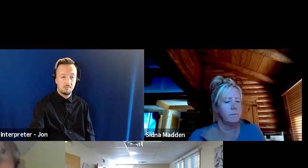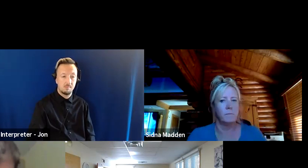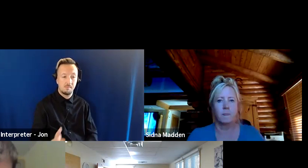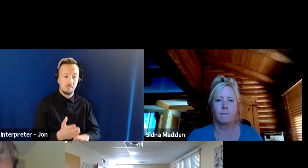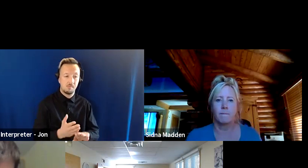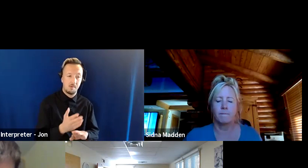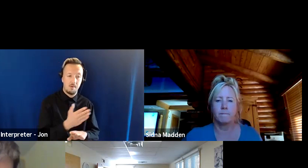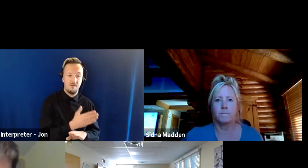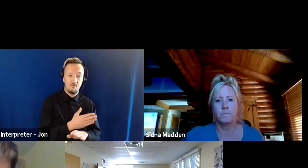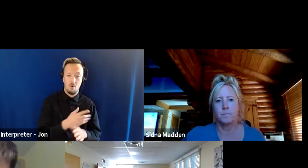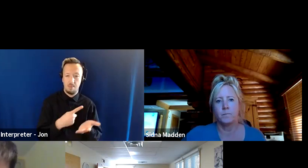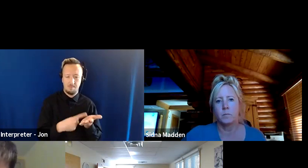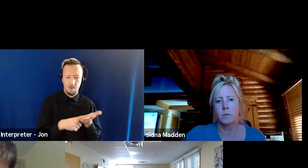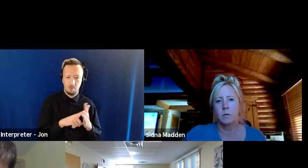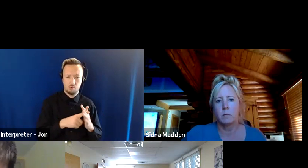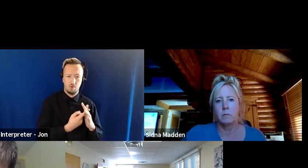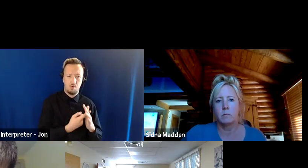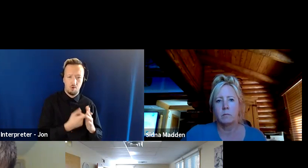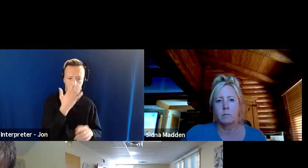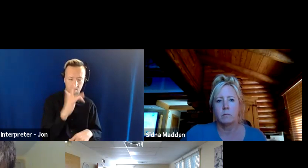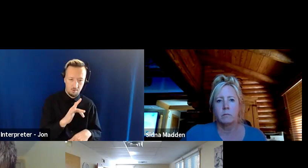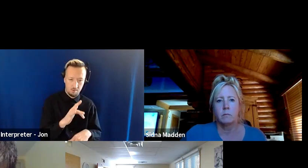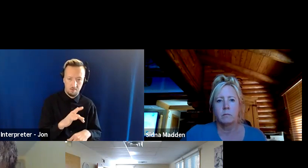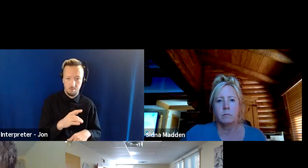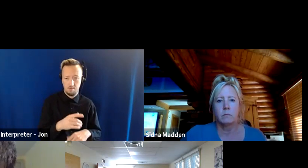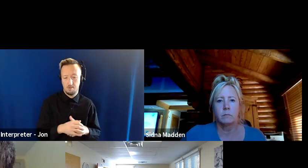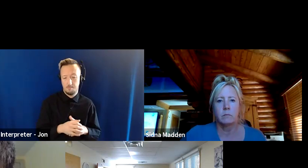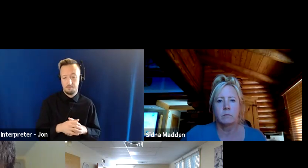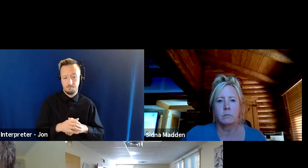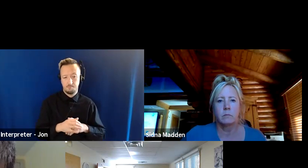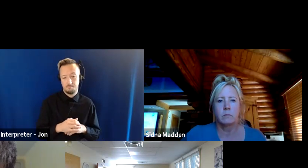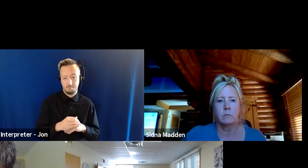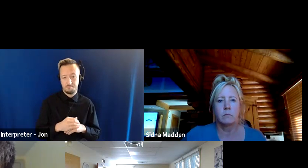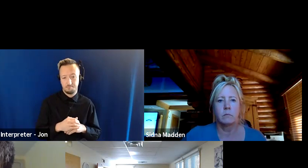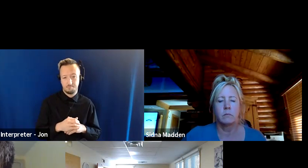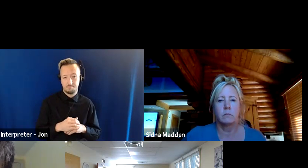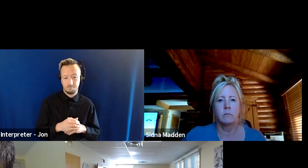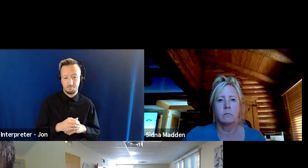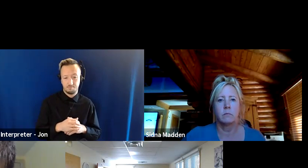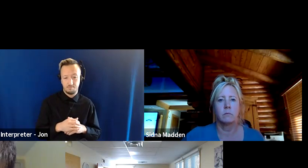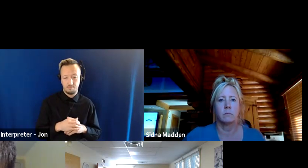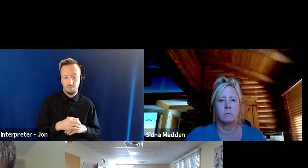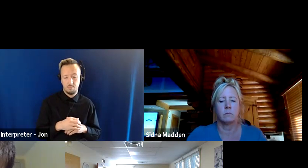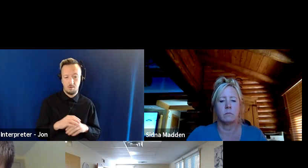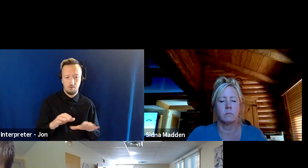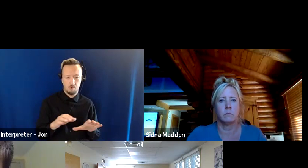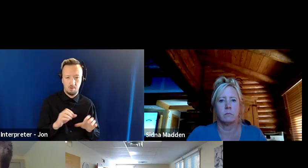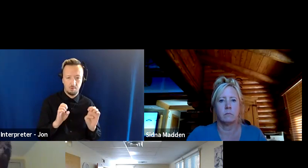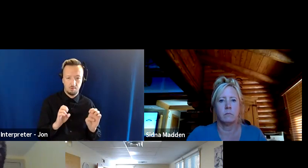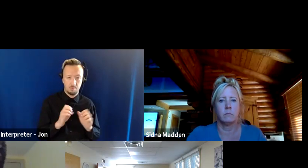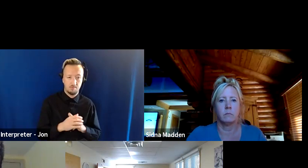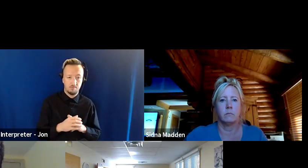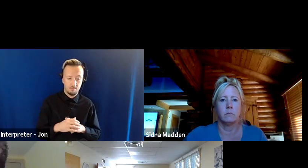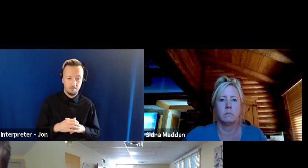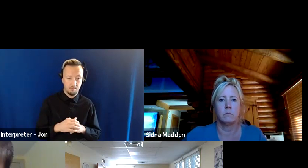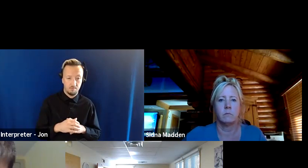or something. And they had him like he was doing, and he was doing Oh. different exercises. I don't think you guys want, I'm glad